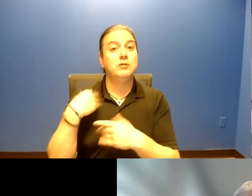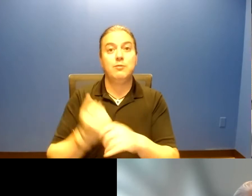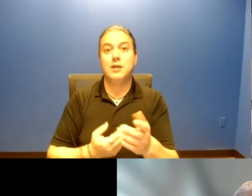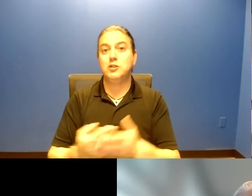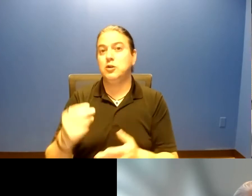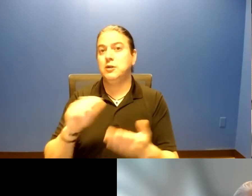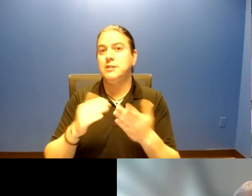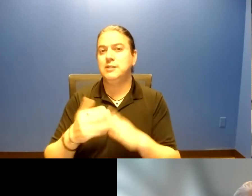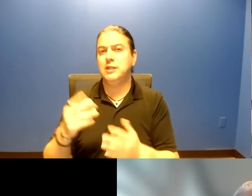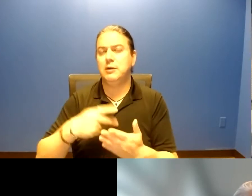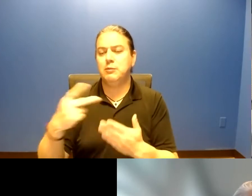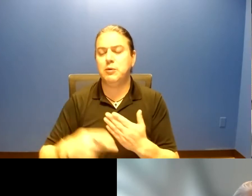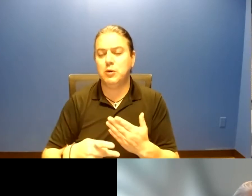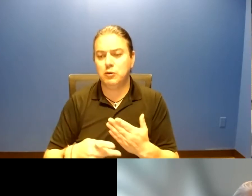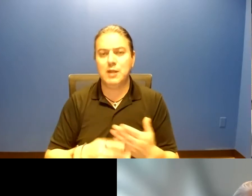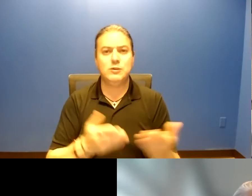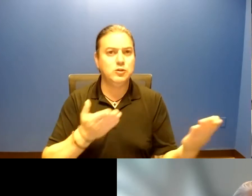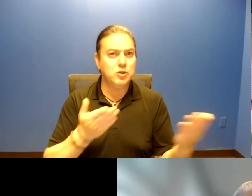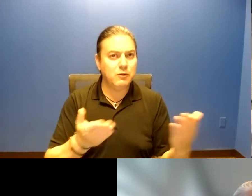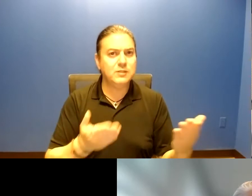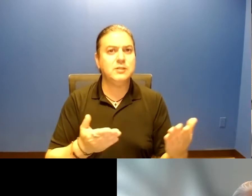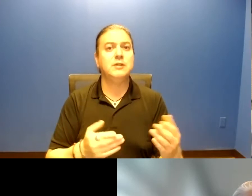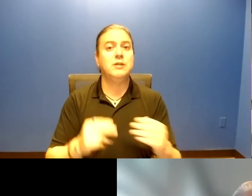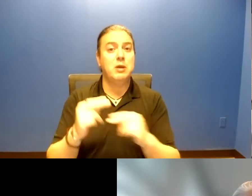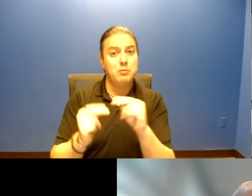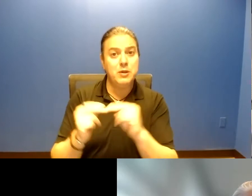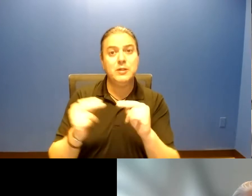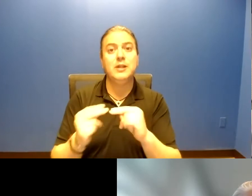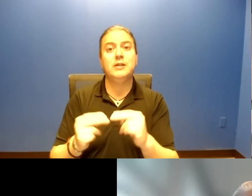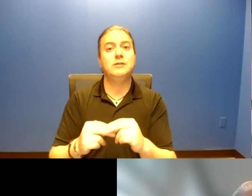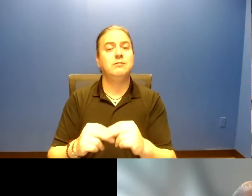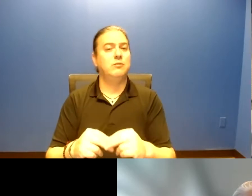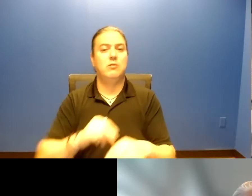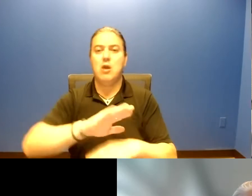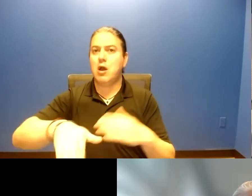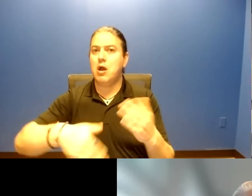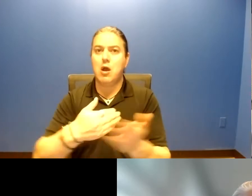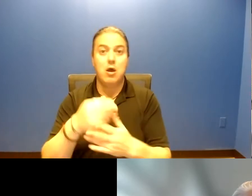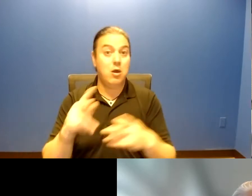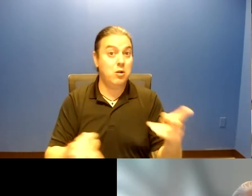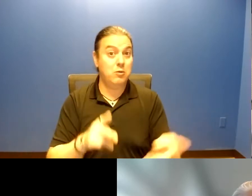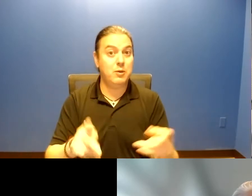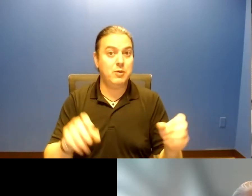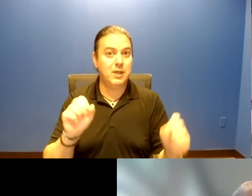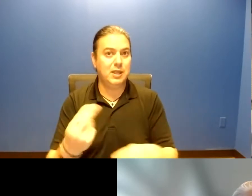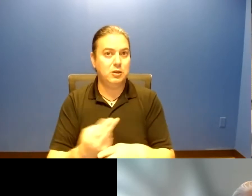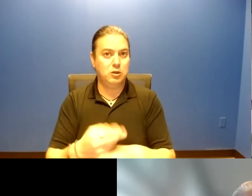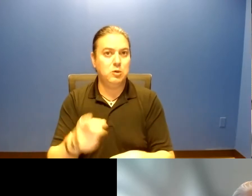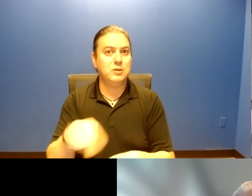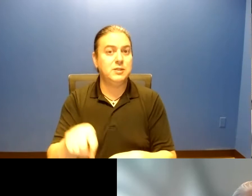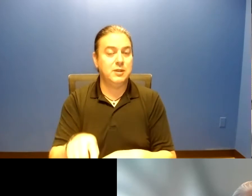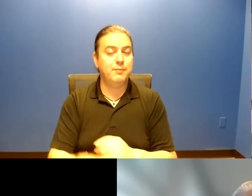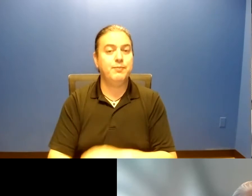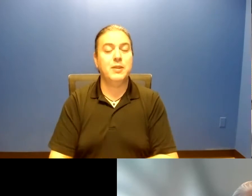programs, services, and facilities are universally usable to all by leading interdepartmental initiatives